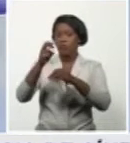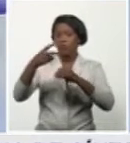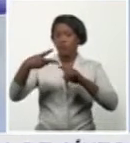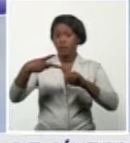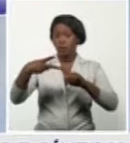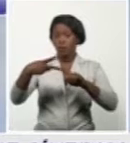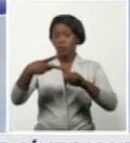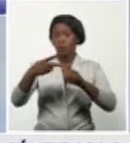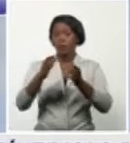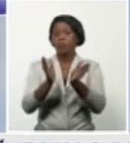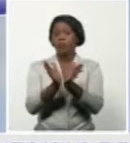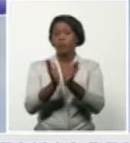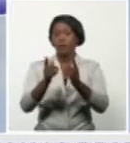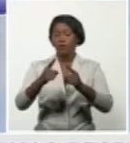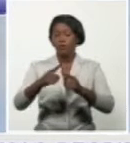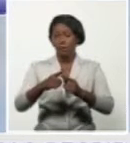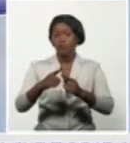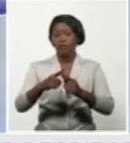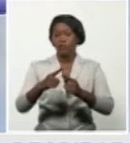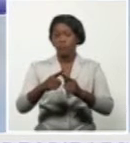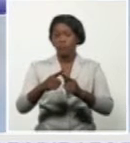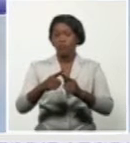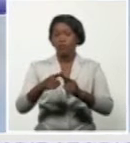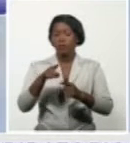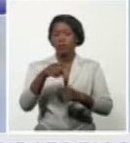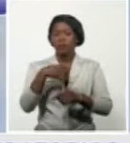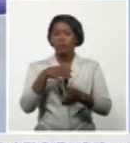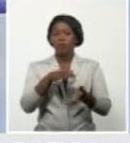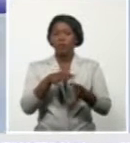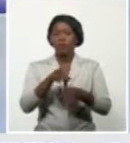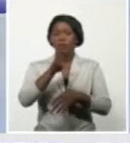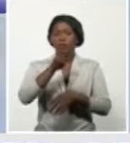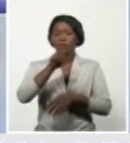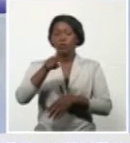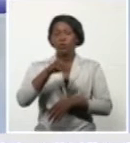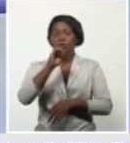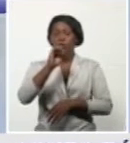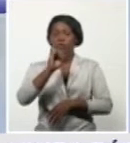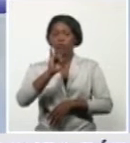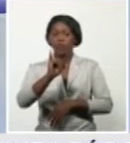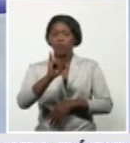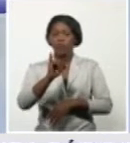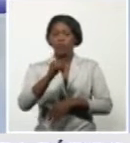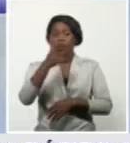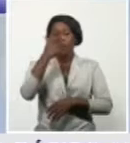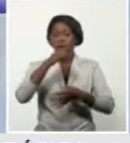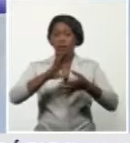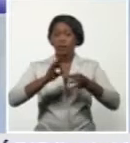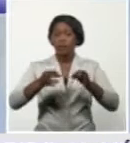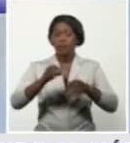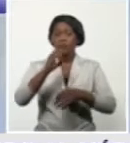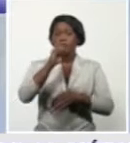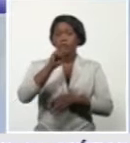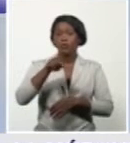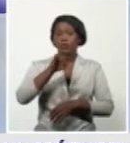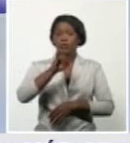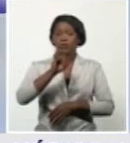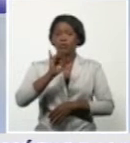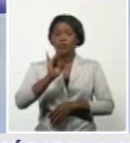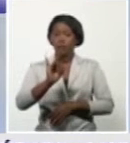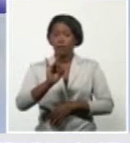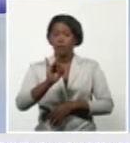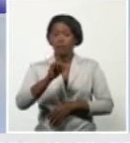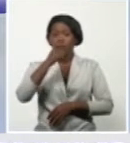Matanzas with 3.06, Artemisa with 0.97, Ciego de Ávila